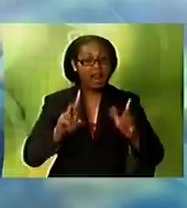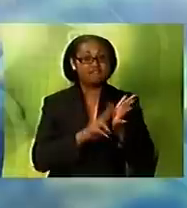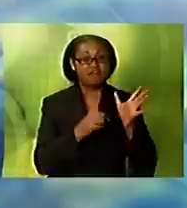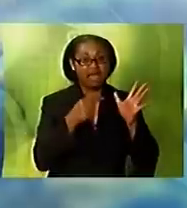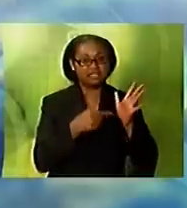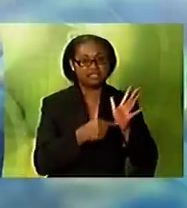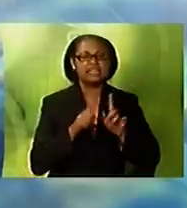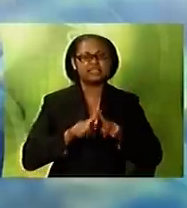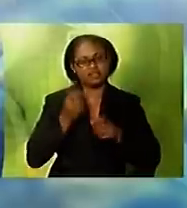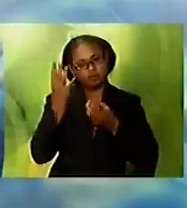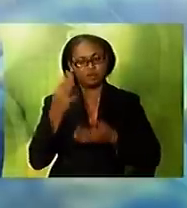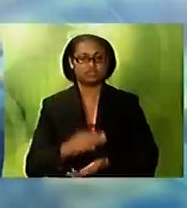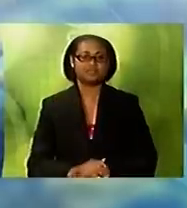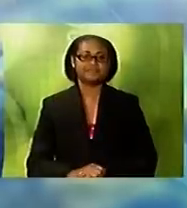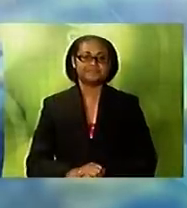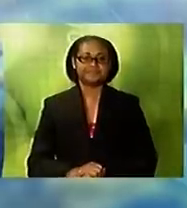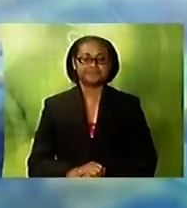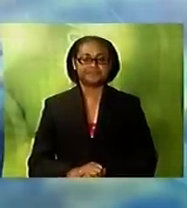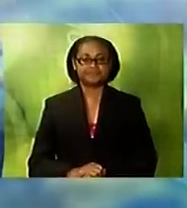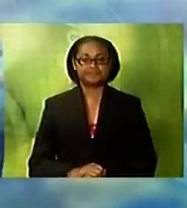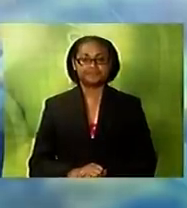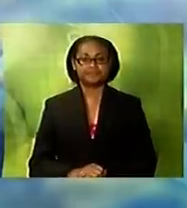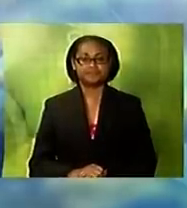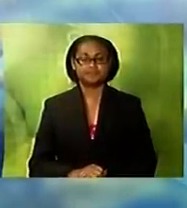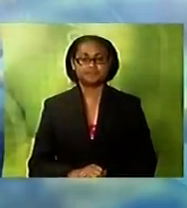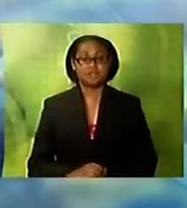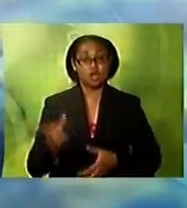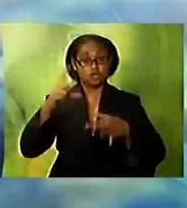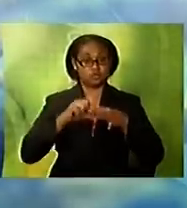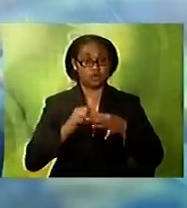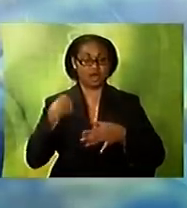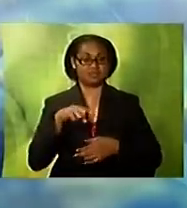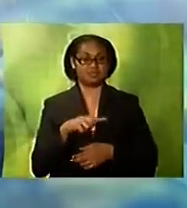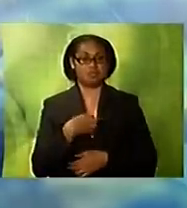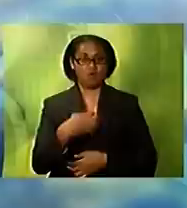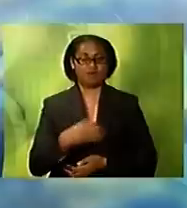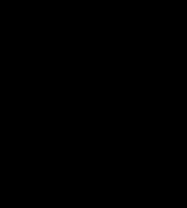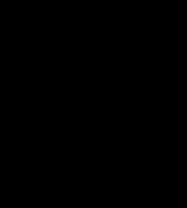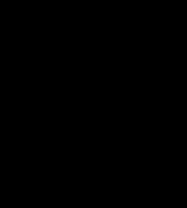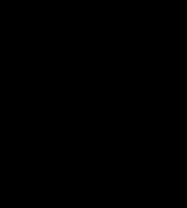component and distance travelled. Join us again after the break.